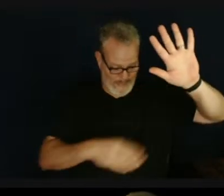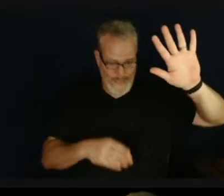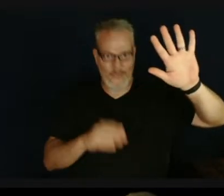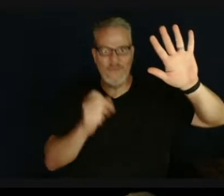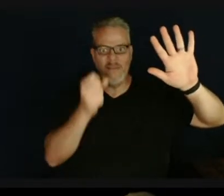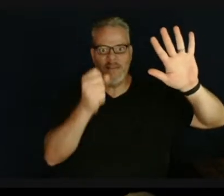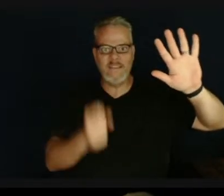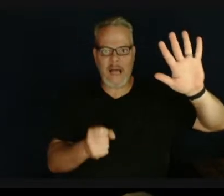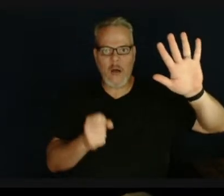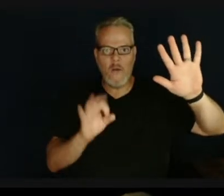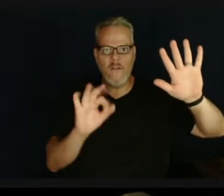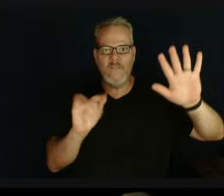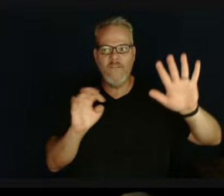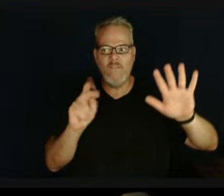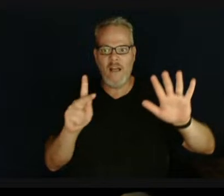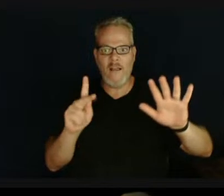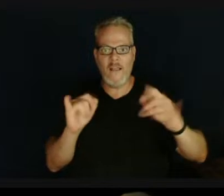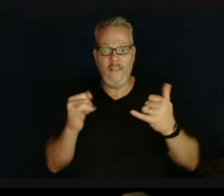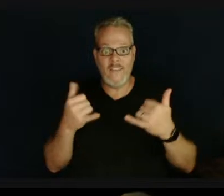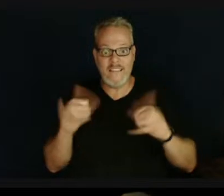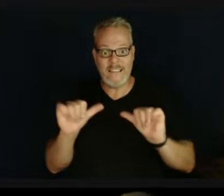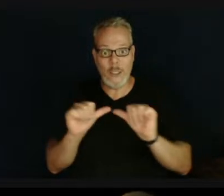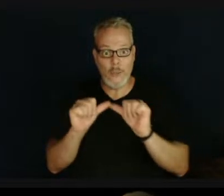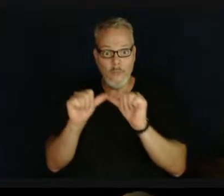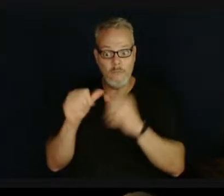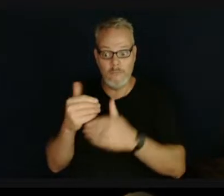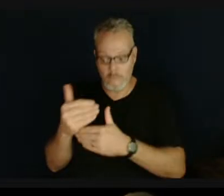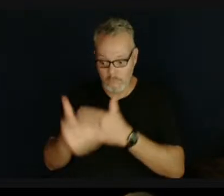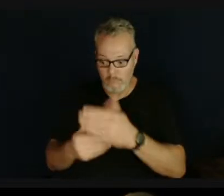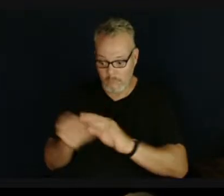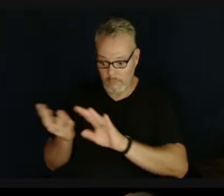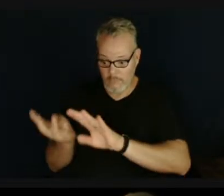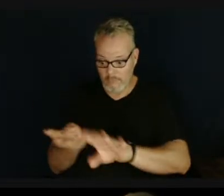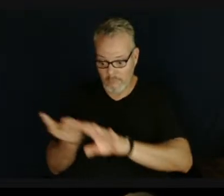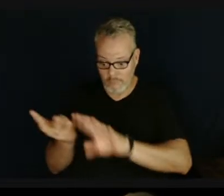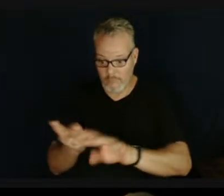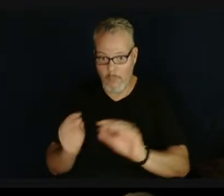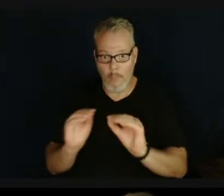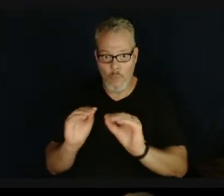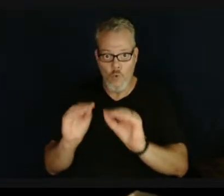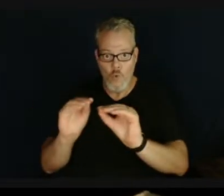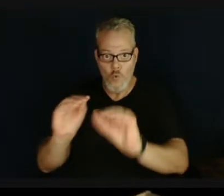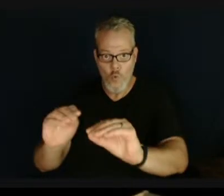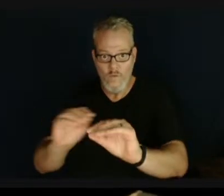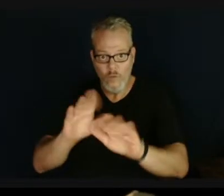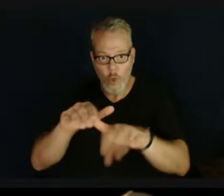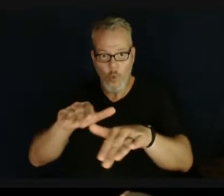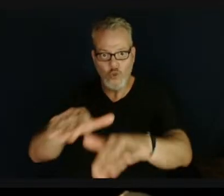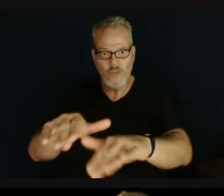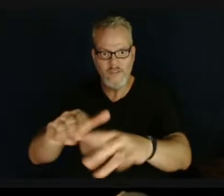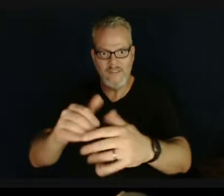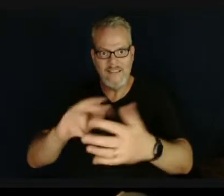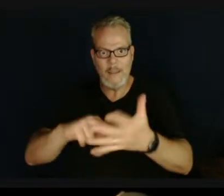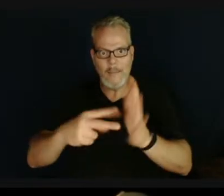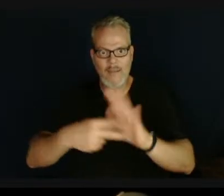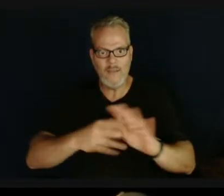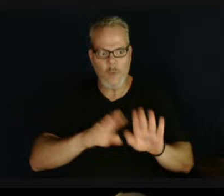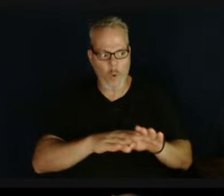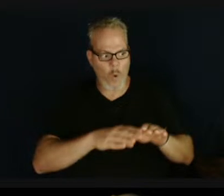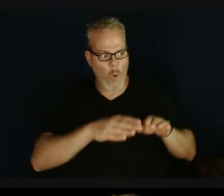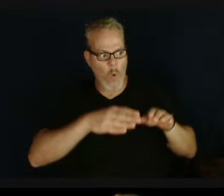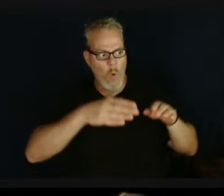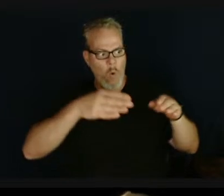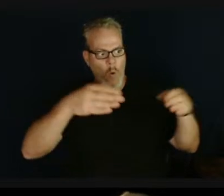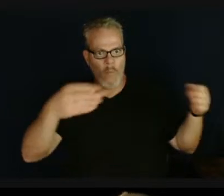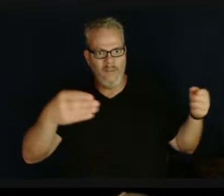to the ocean, if it's the one in charge driving the car, per se, in this analogy, then it's pulling open space. And by pulling